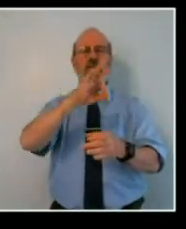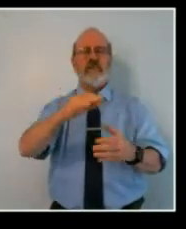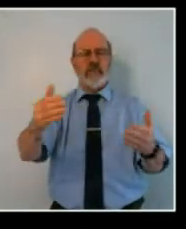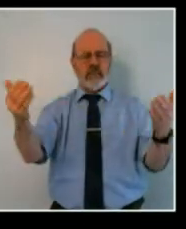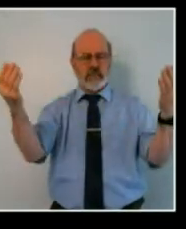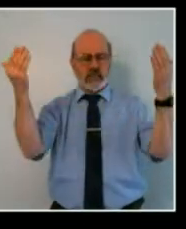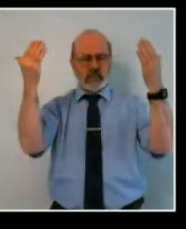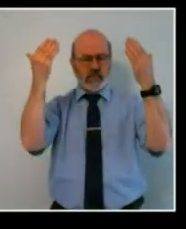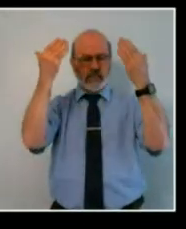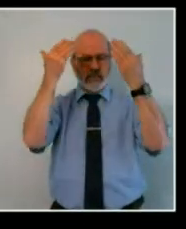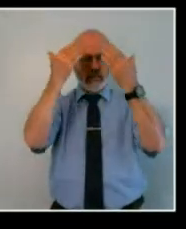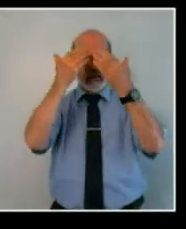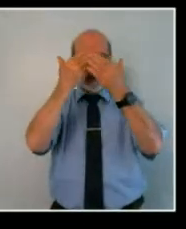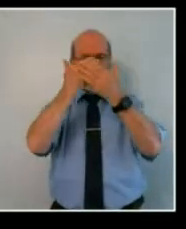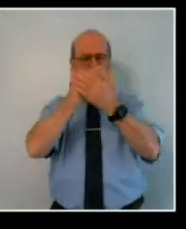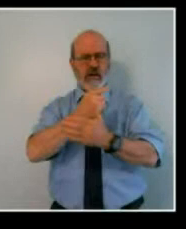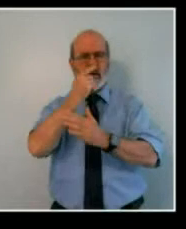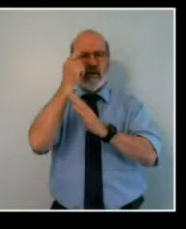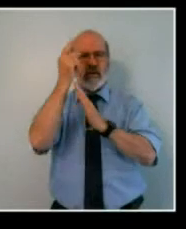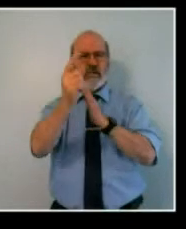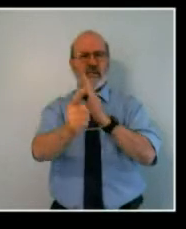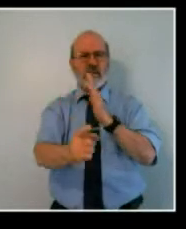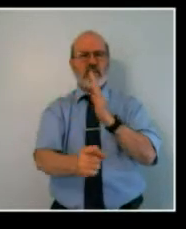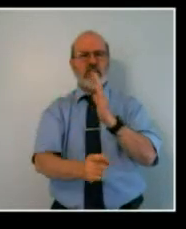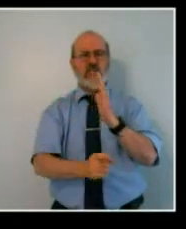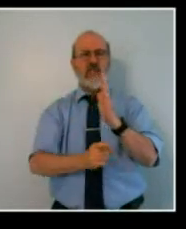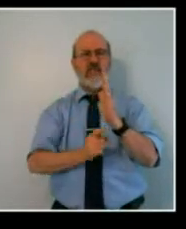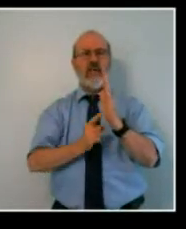Spirit, dark is the